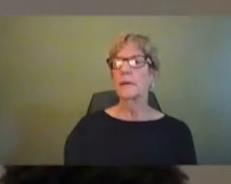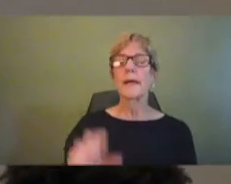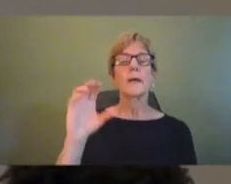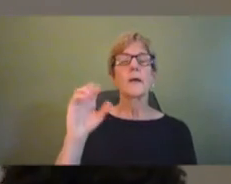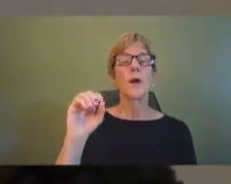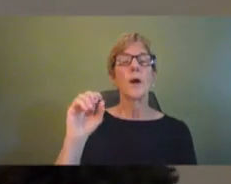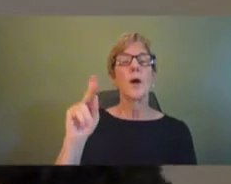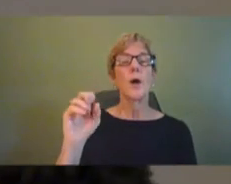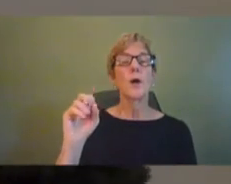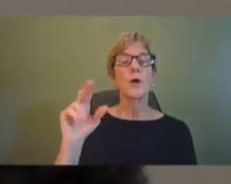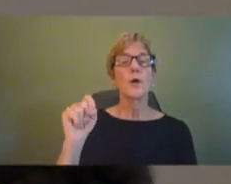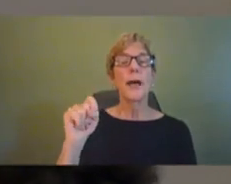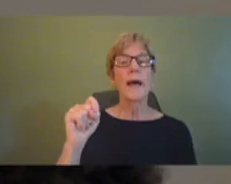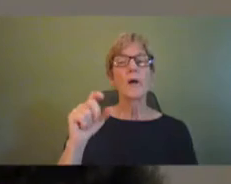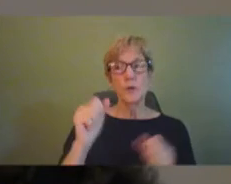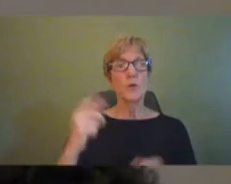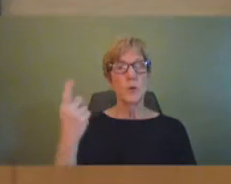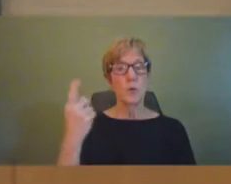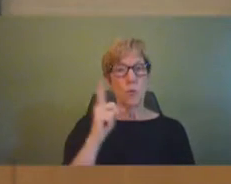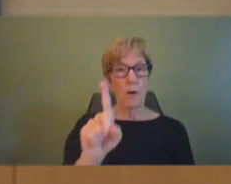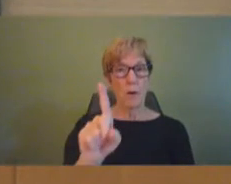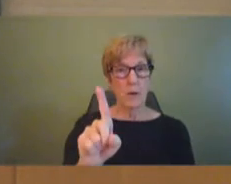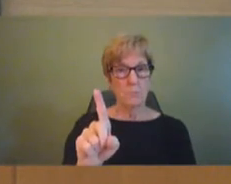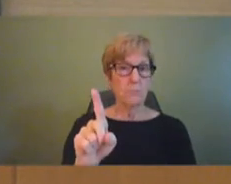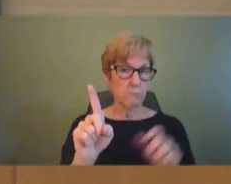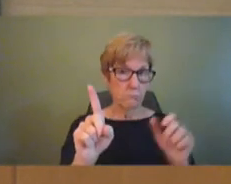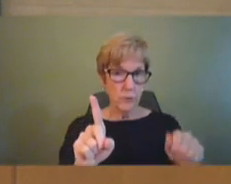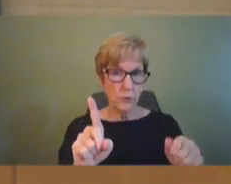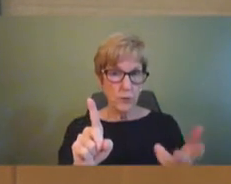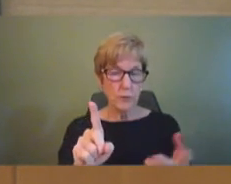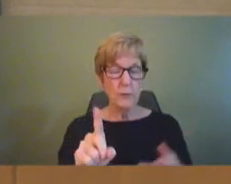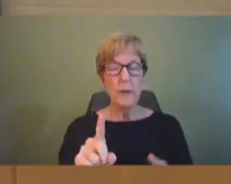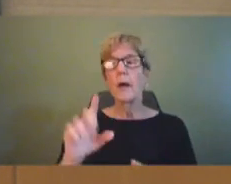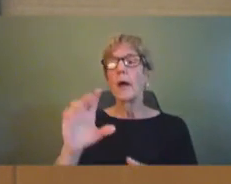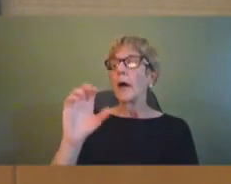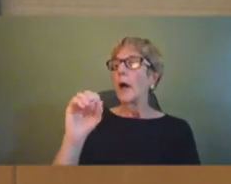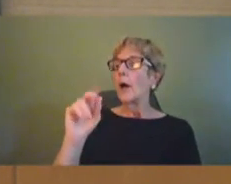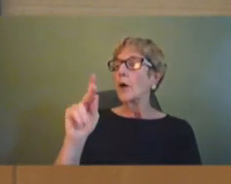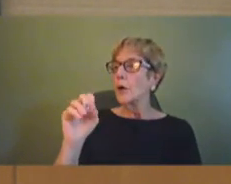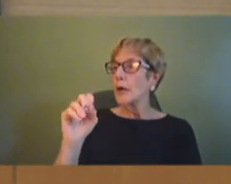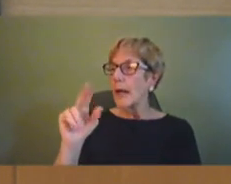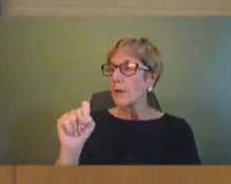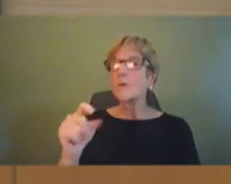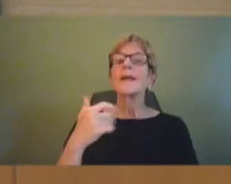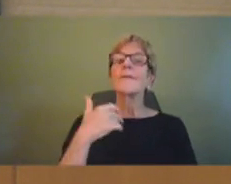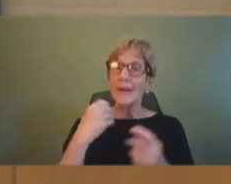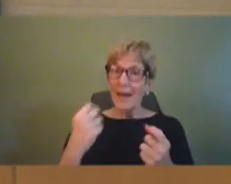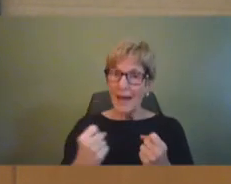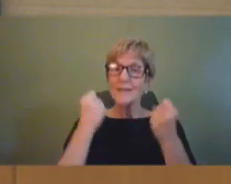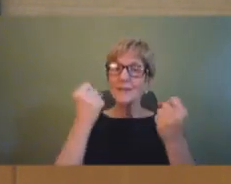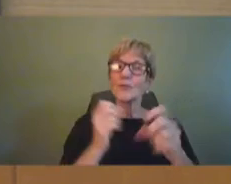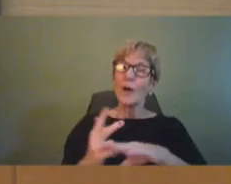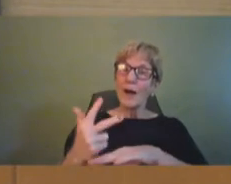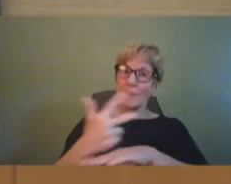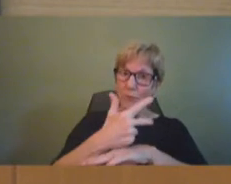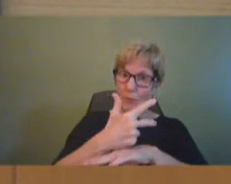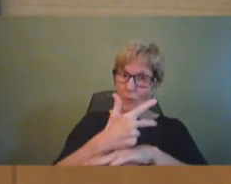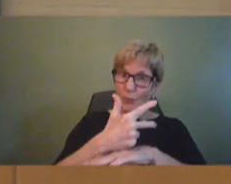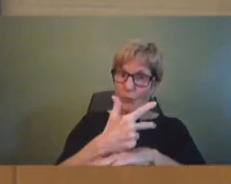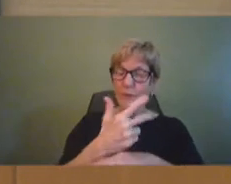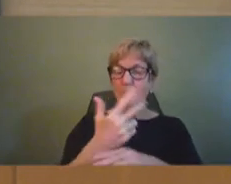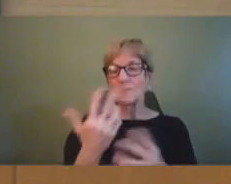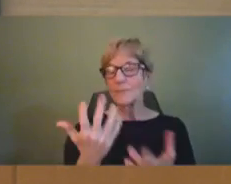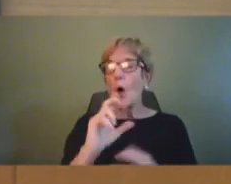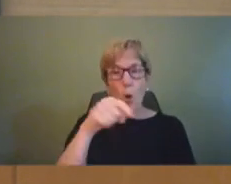walkup window would be uh a cookout if it has a drive-thru it would still even if it just had a